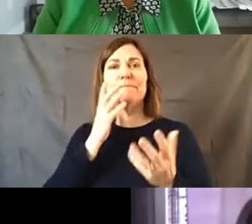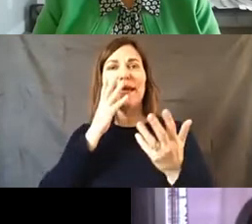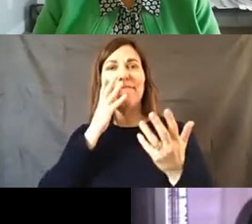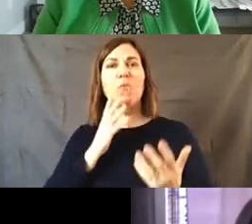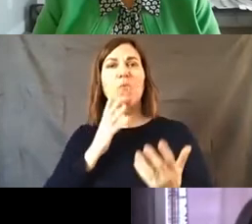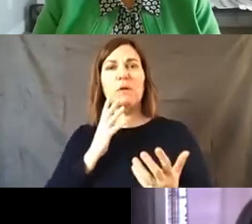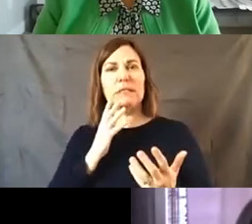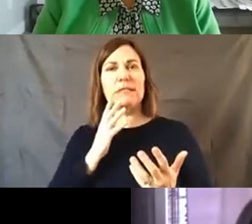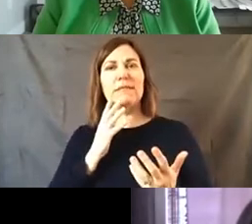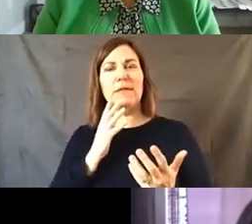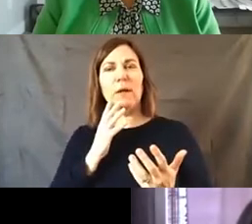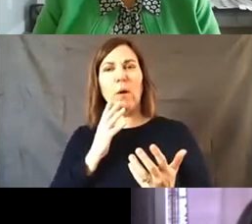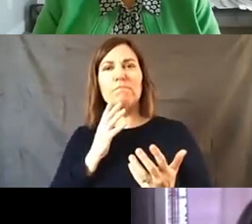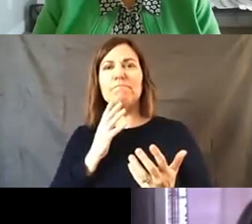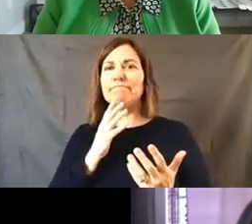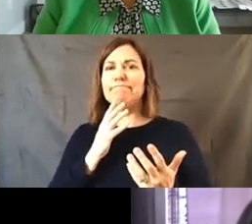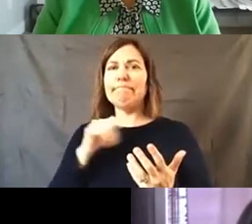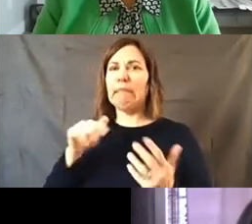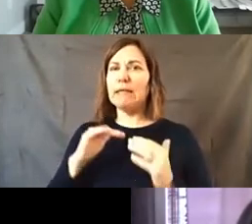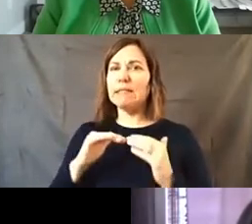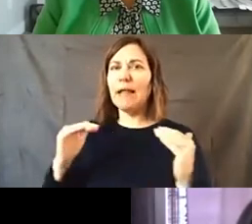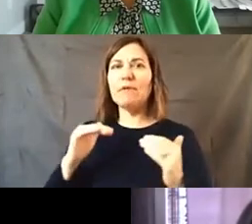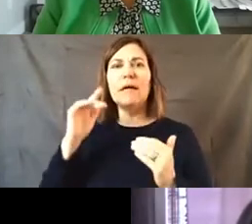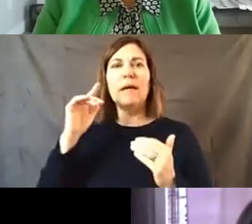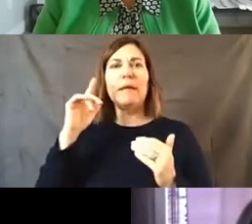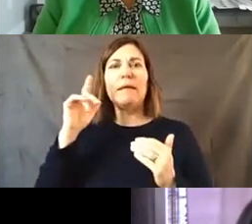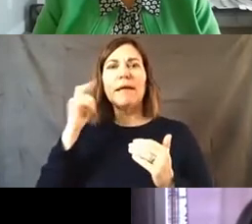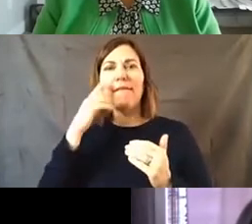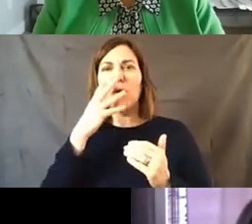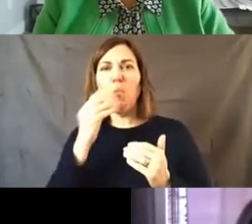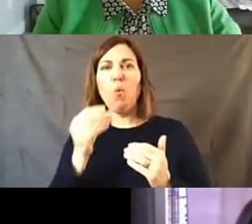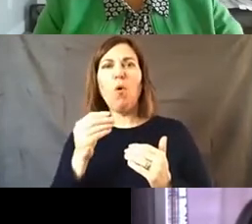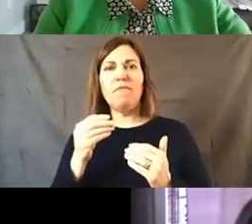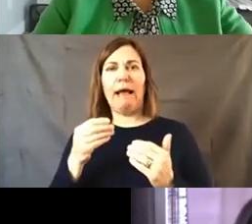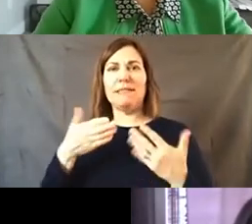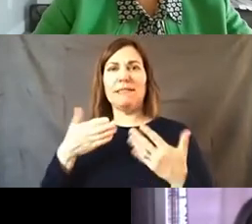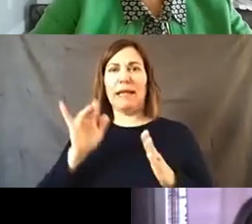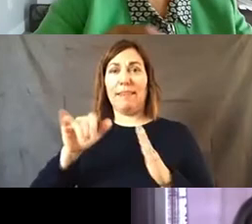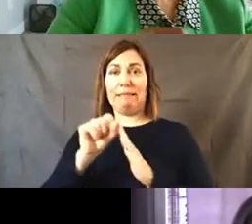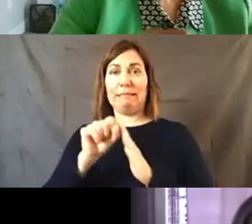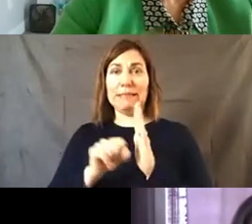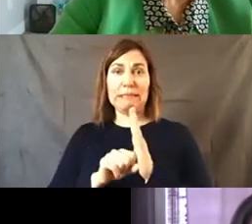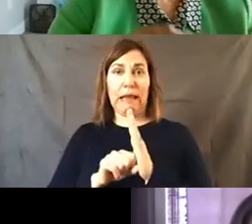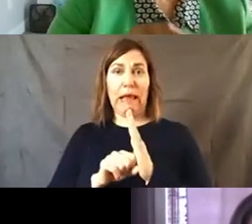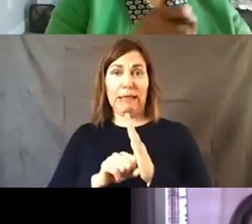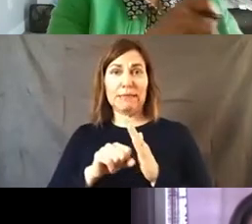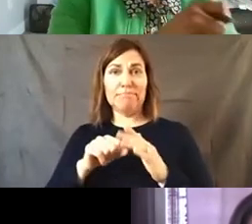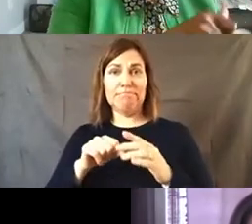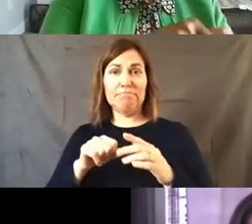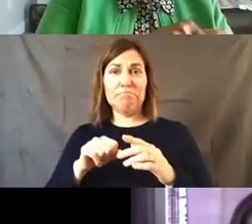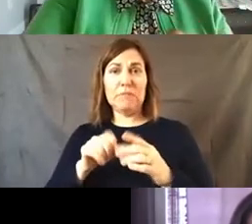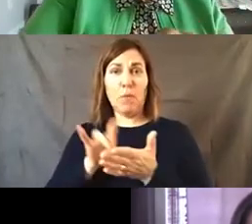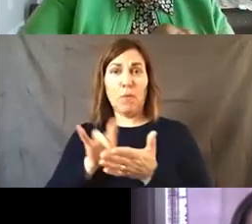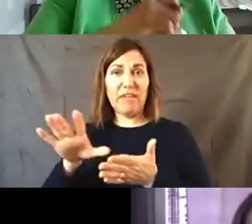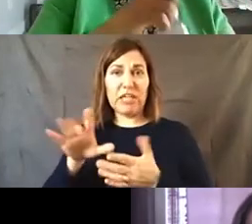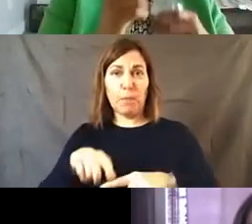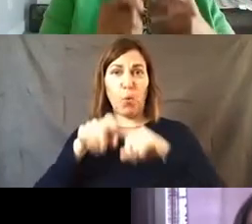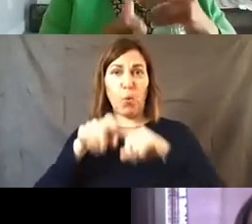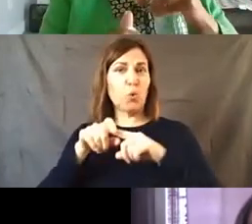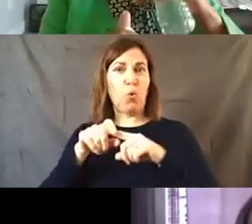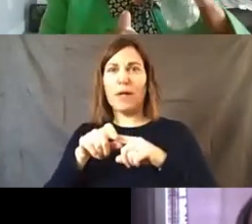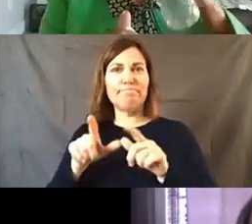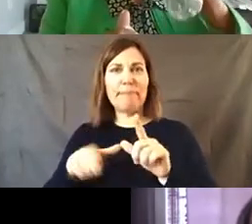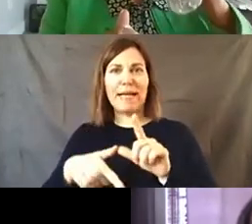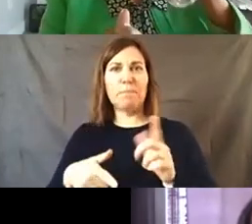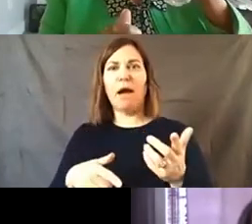but it has. You know, Governor Wolf has let the state eviction moratorium, which was stronger than the CDC, expire. I've never been able to get Rich